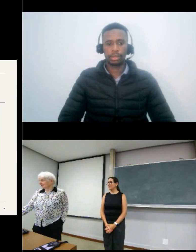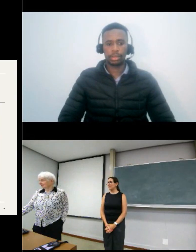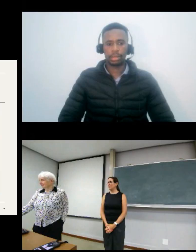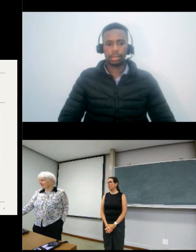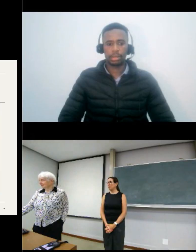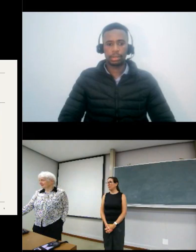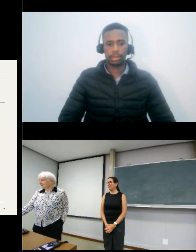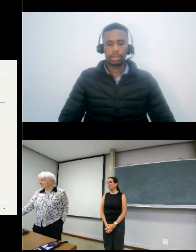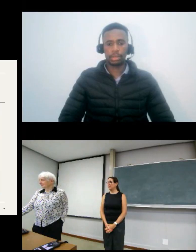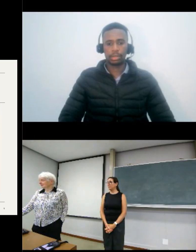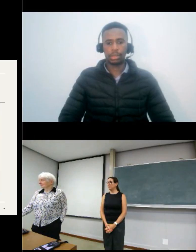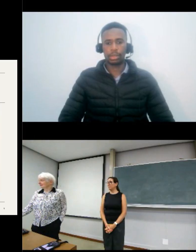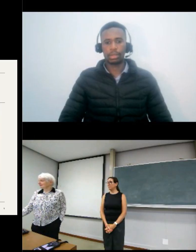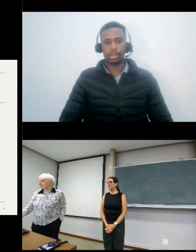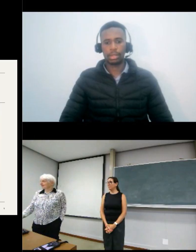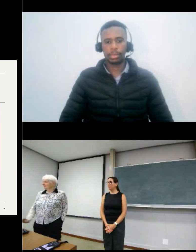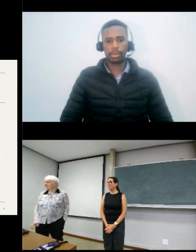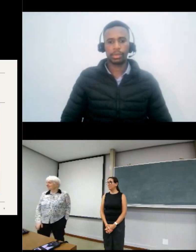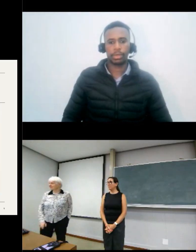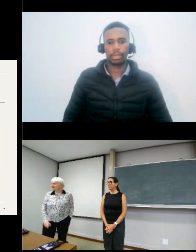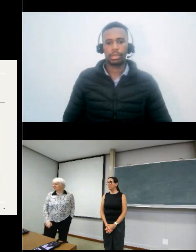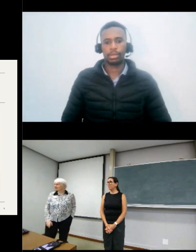And a slightly more complex one.